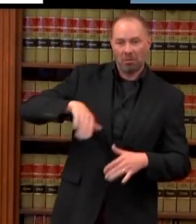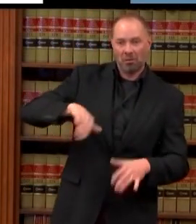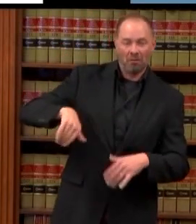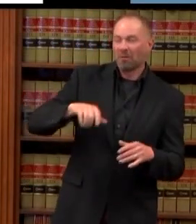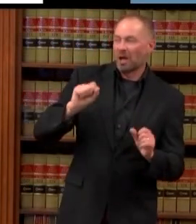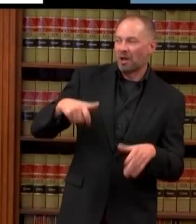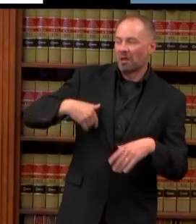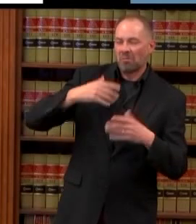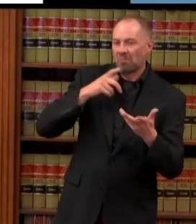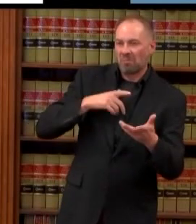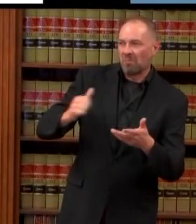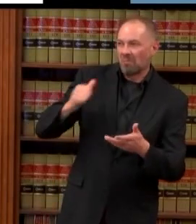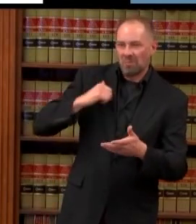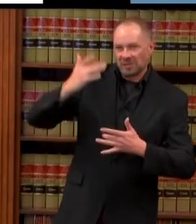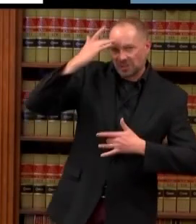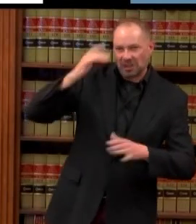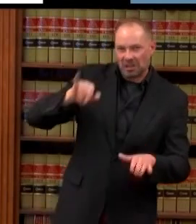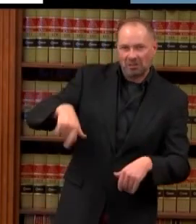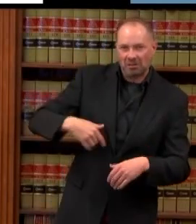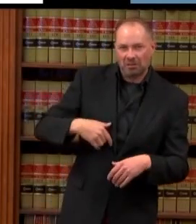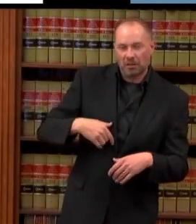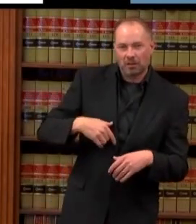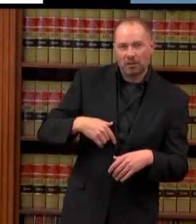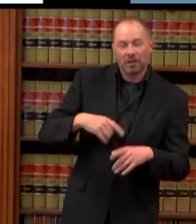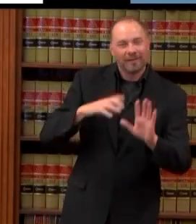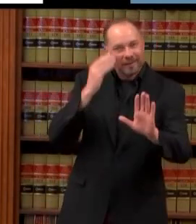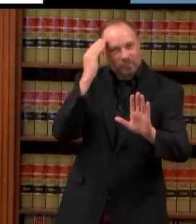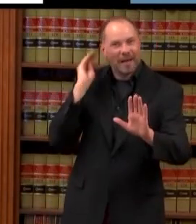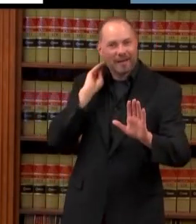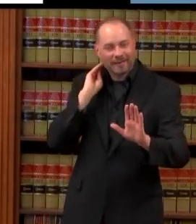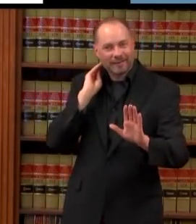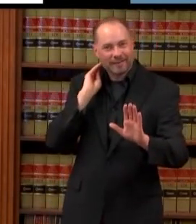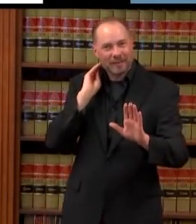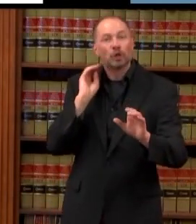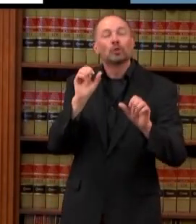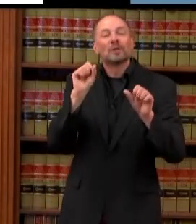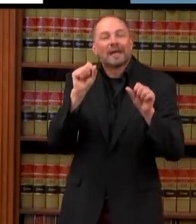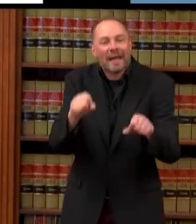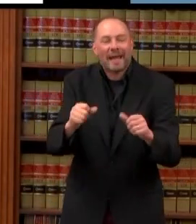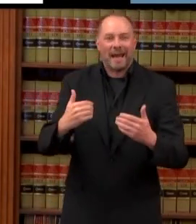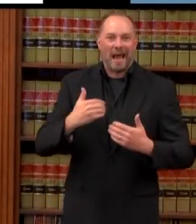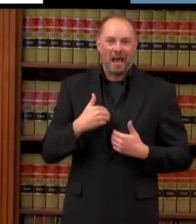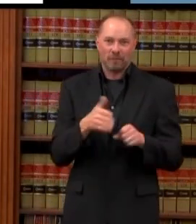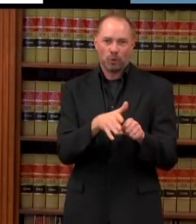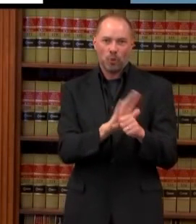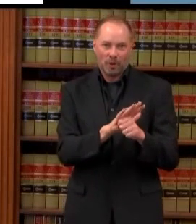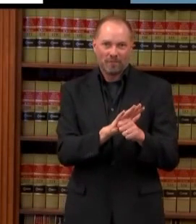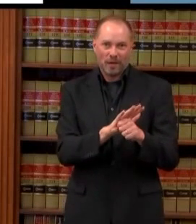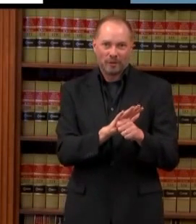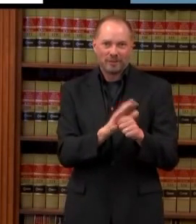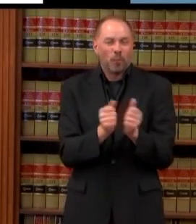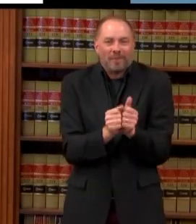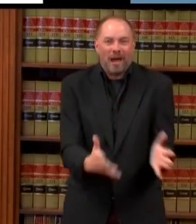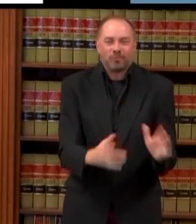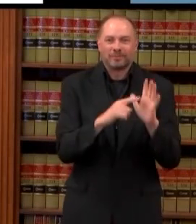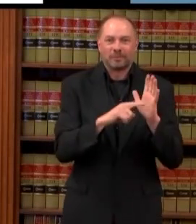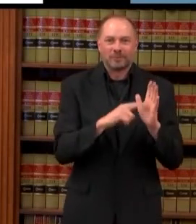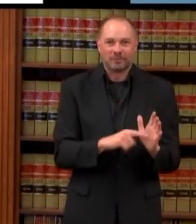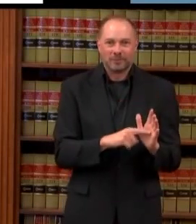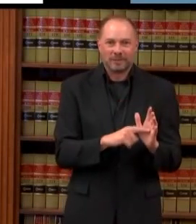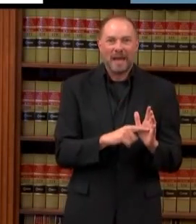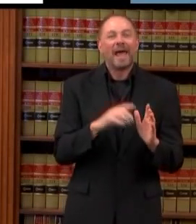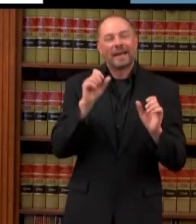can withstand the symptoms of this virus, keep in mind that you can asymptomatically transfer it to someone who might not fare so